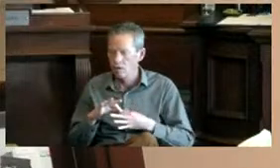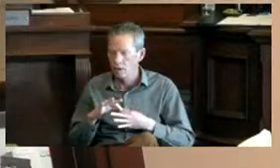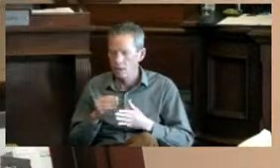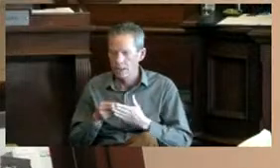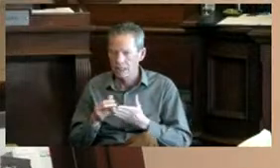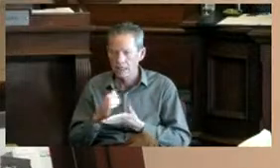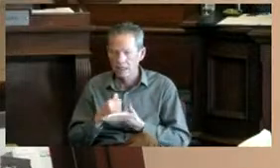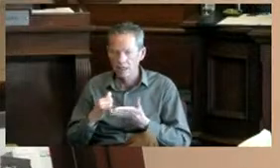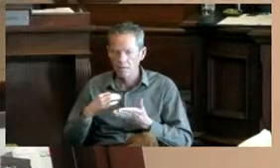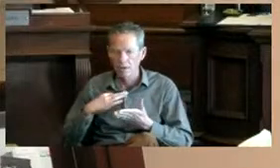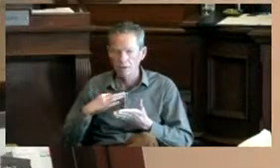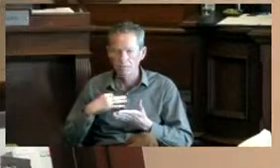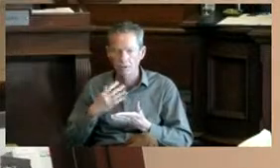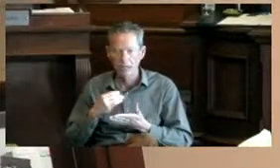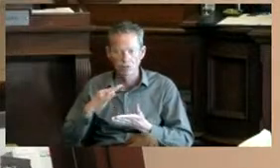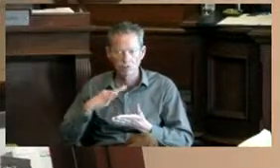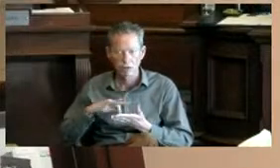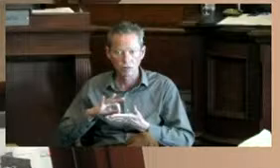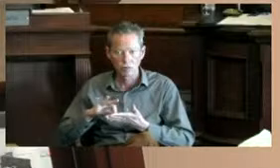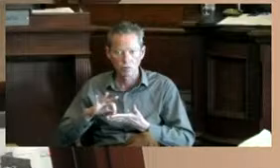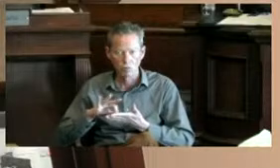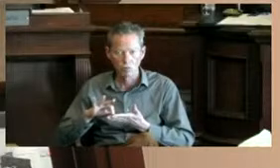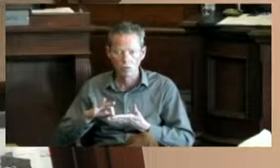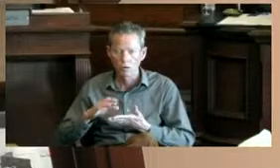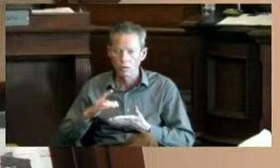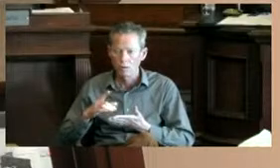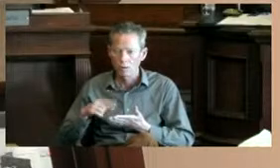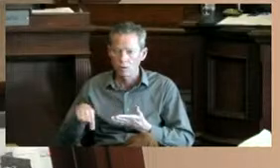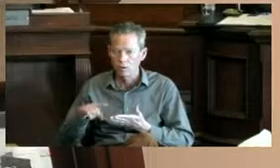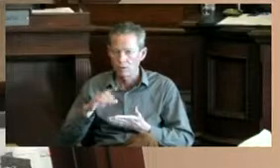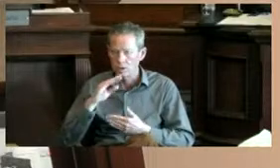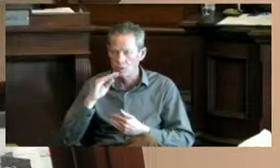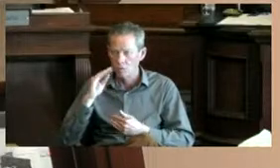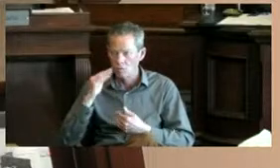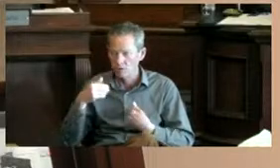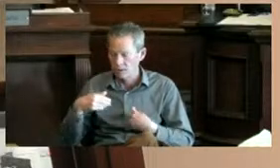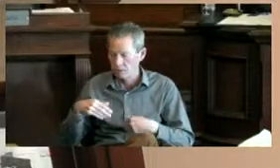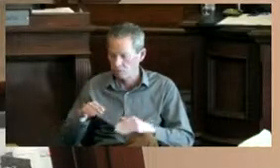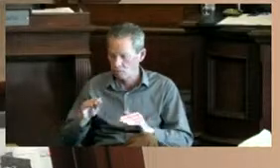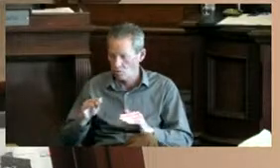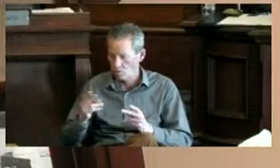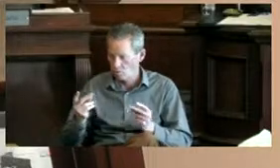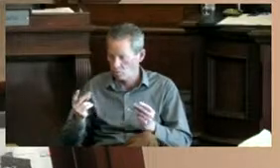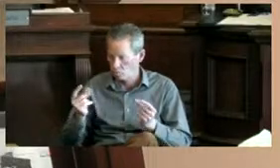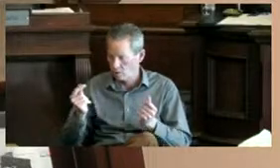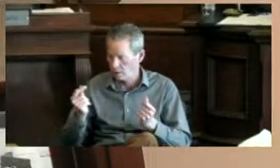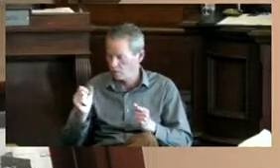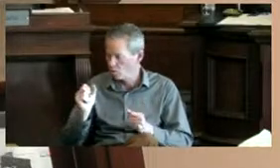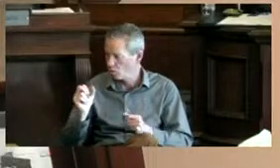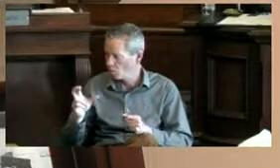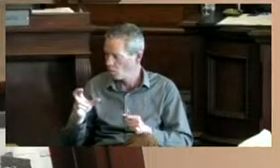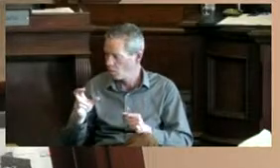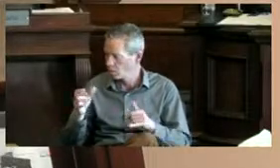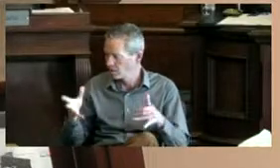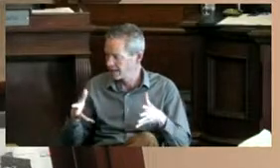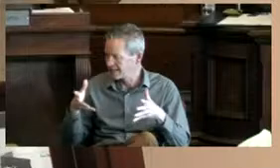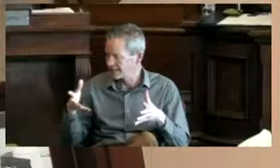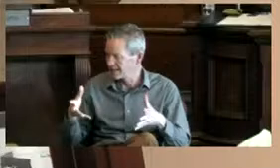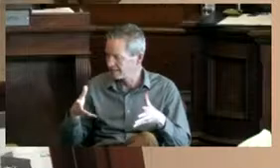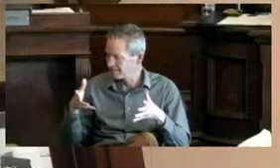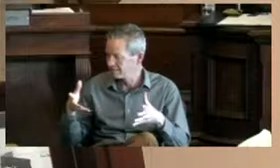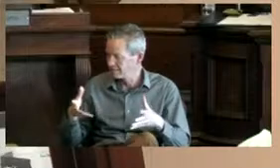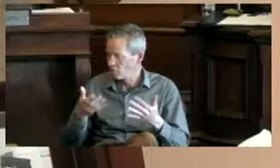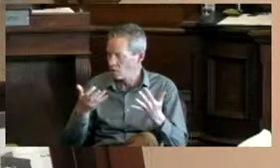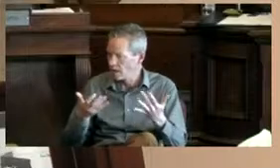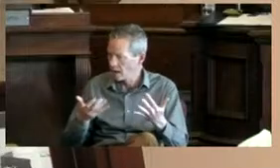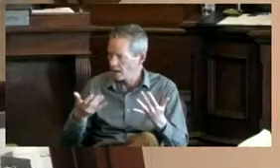income eligibility and credit score, do these homes, are they sold rather quickly, or do they sit on the market